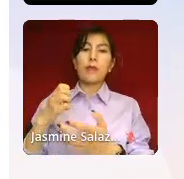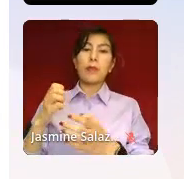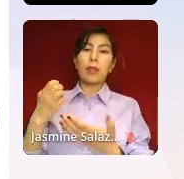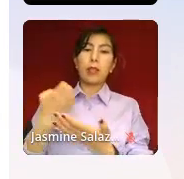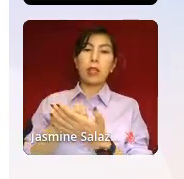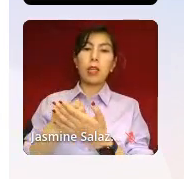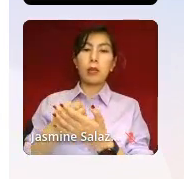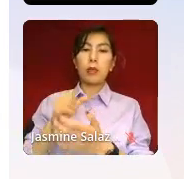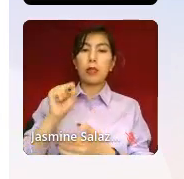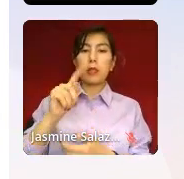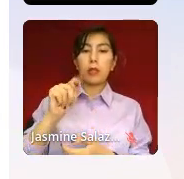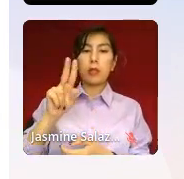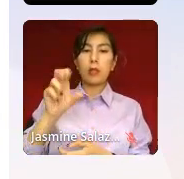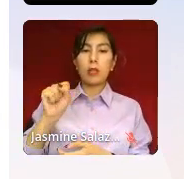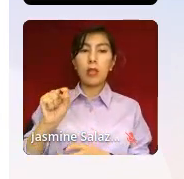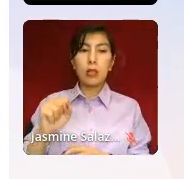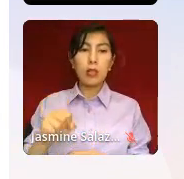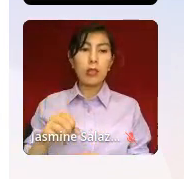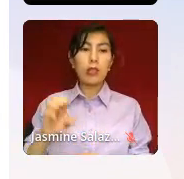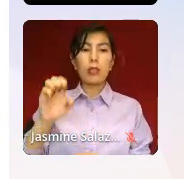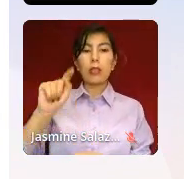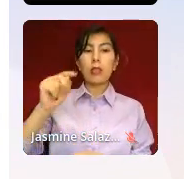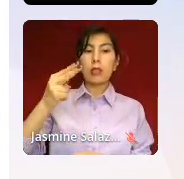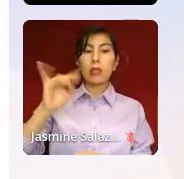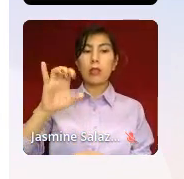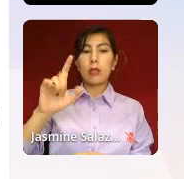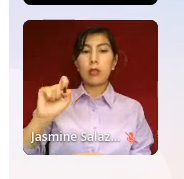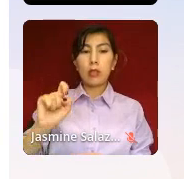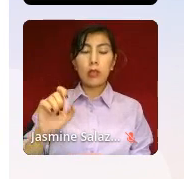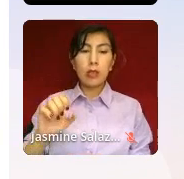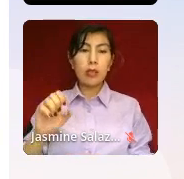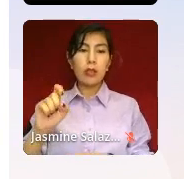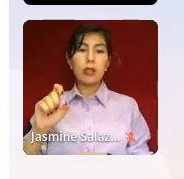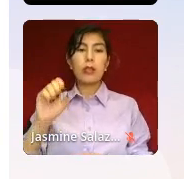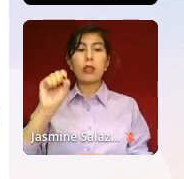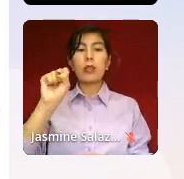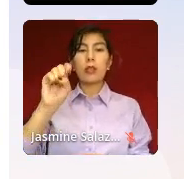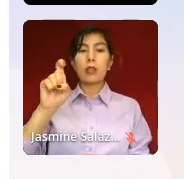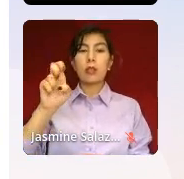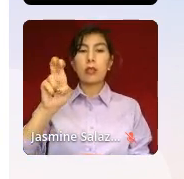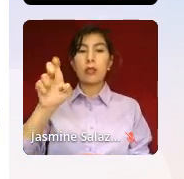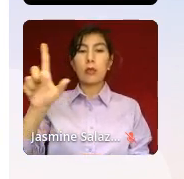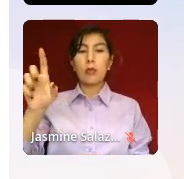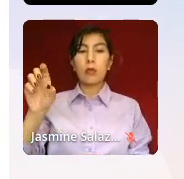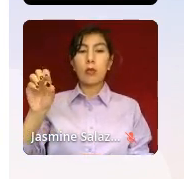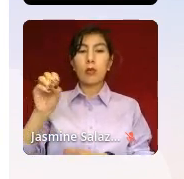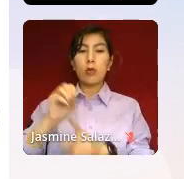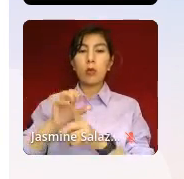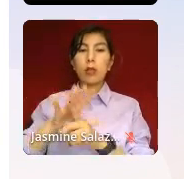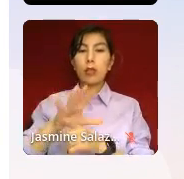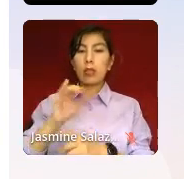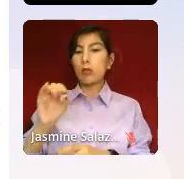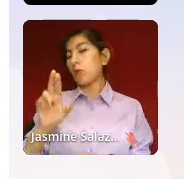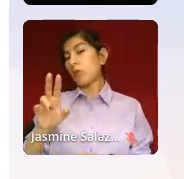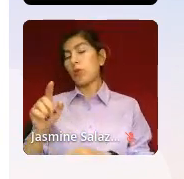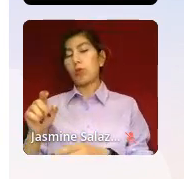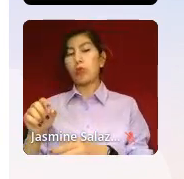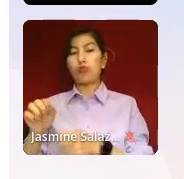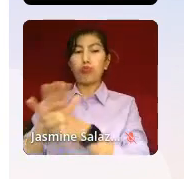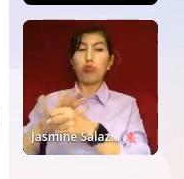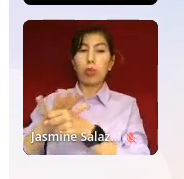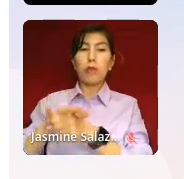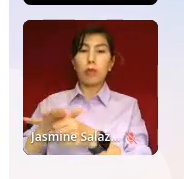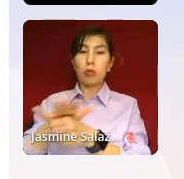or their geographic location. So let's all take a moment to reflect on this.